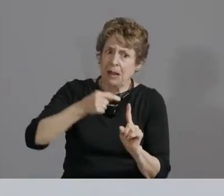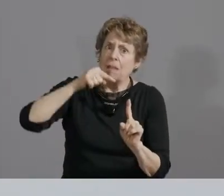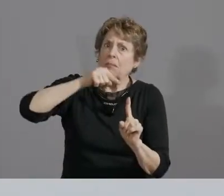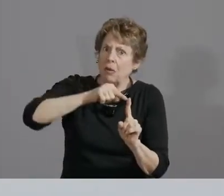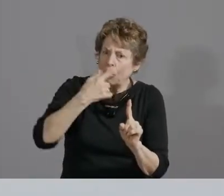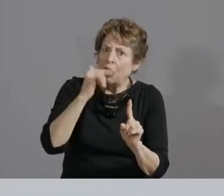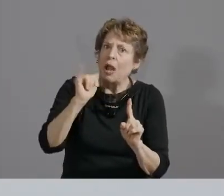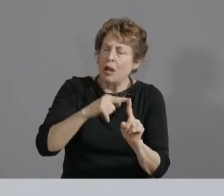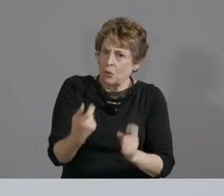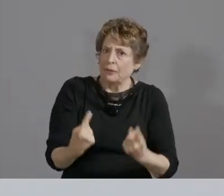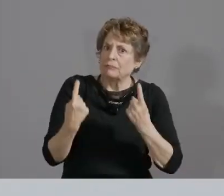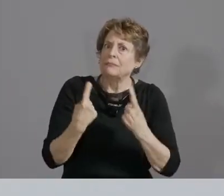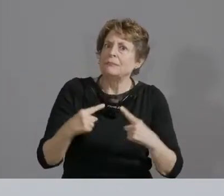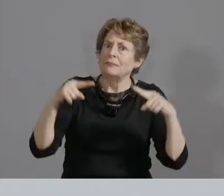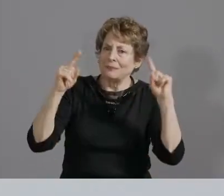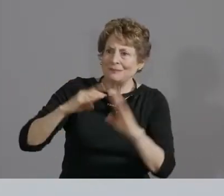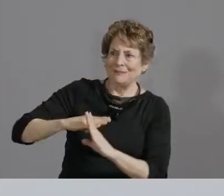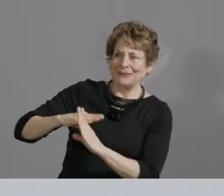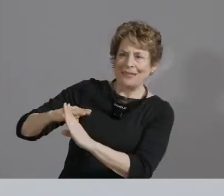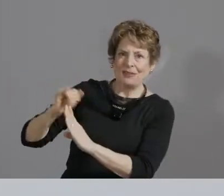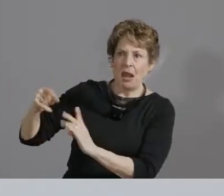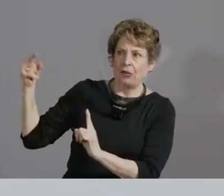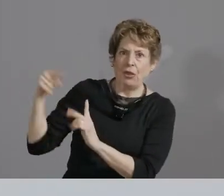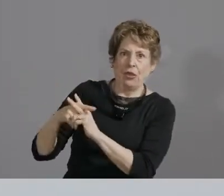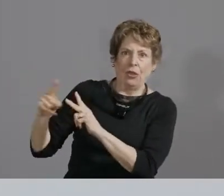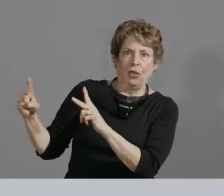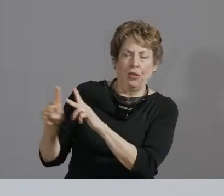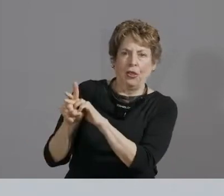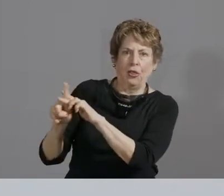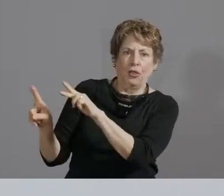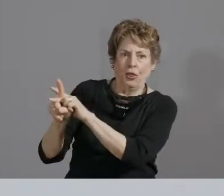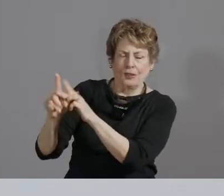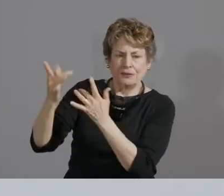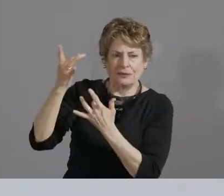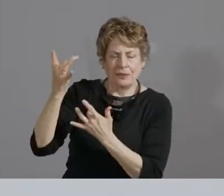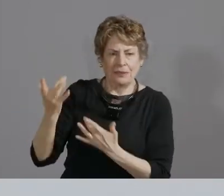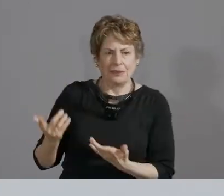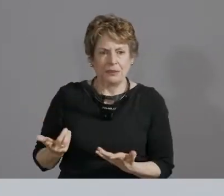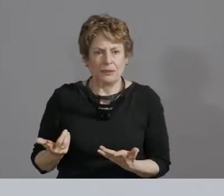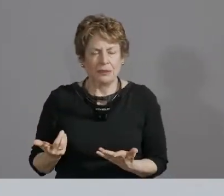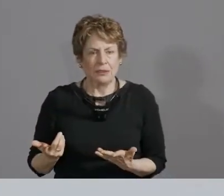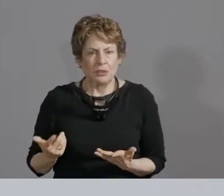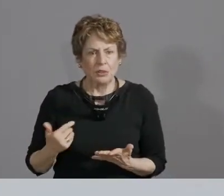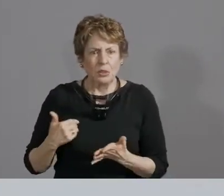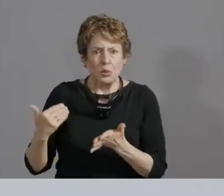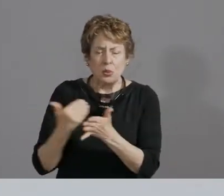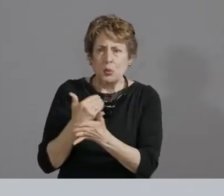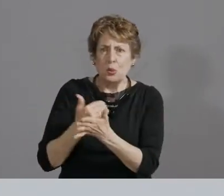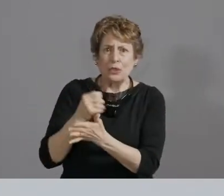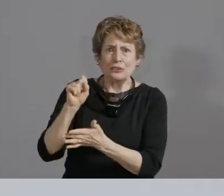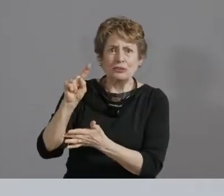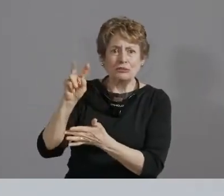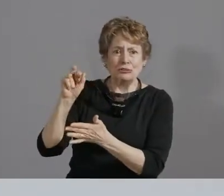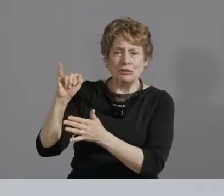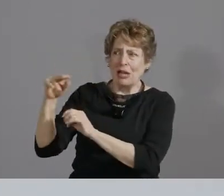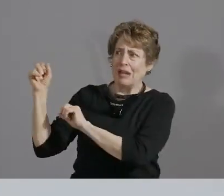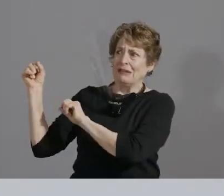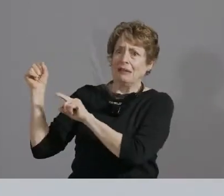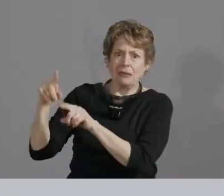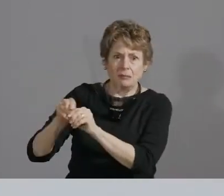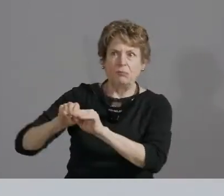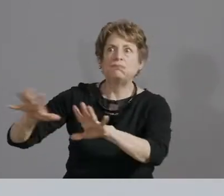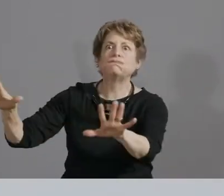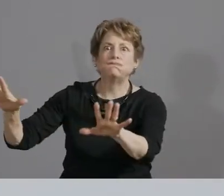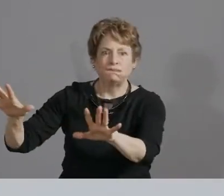strains. But as we've seen, those spread more easily. And so that's why we are trying to get as many Arizonans vaccinated